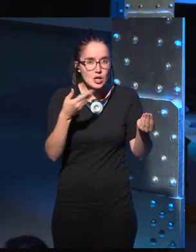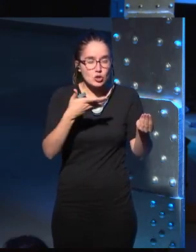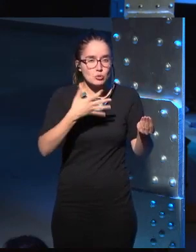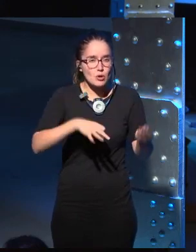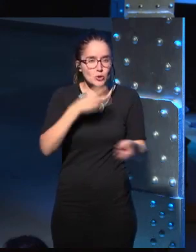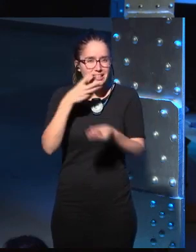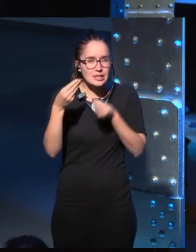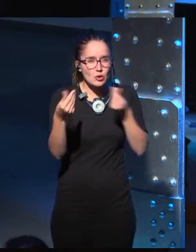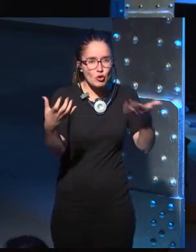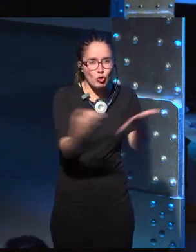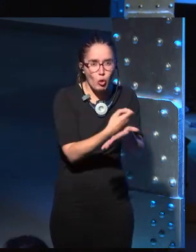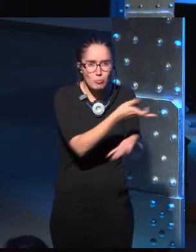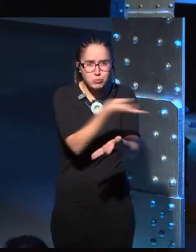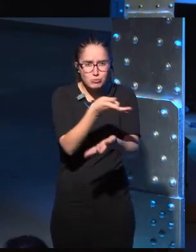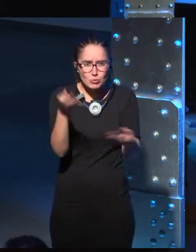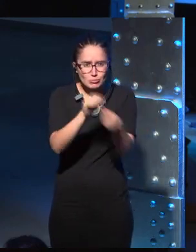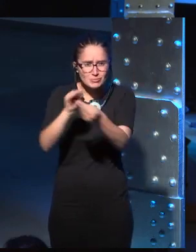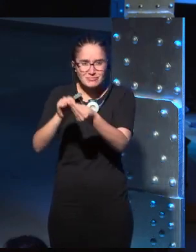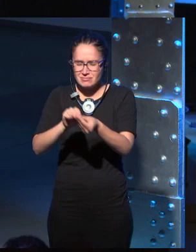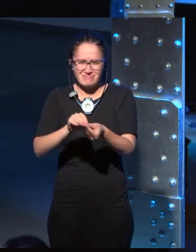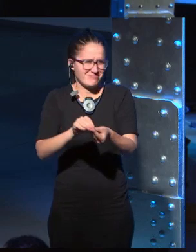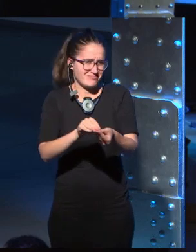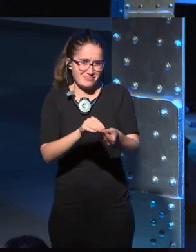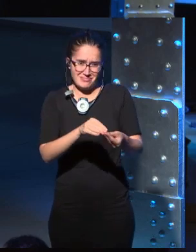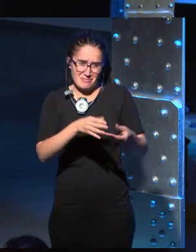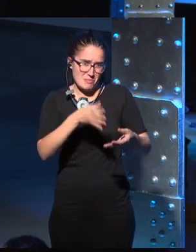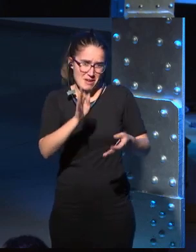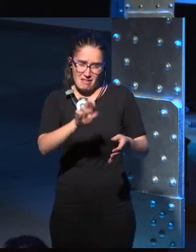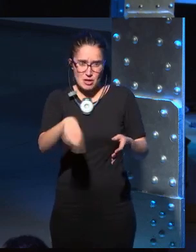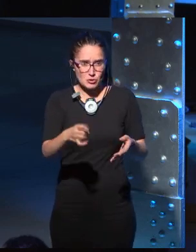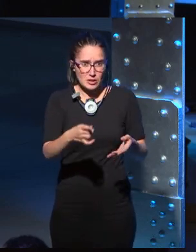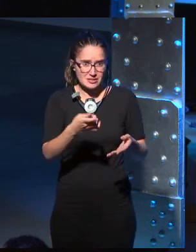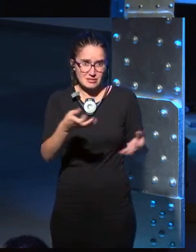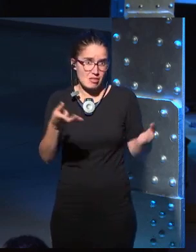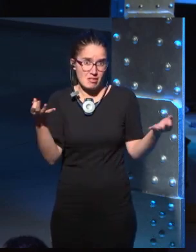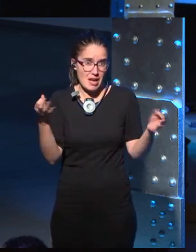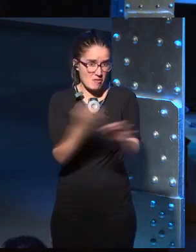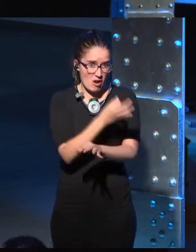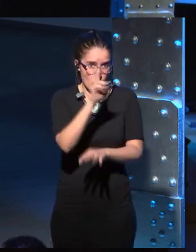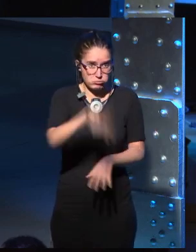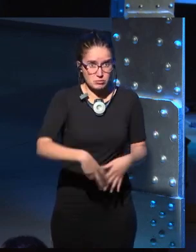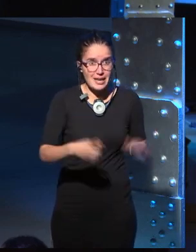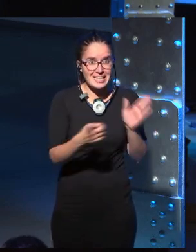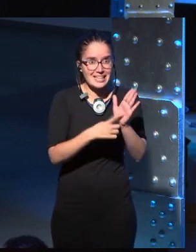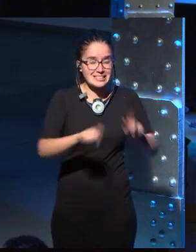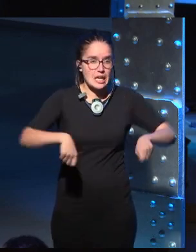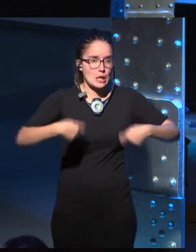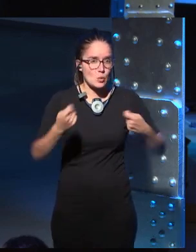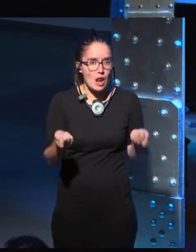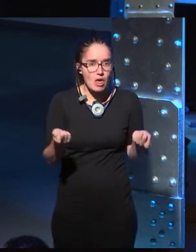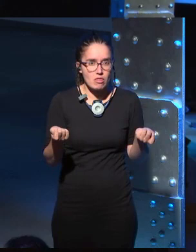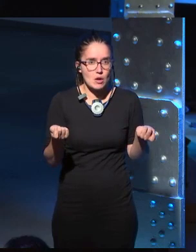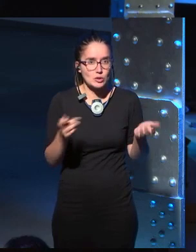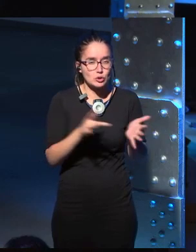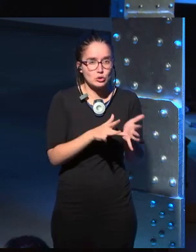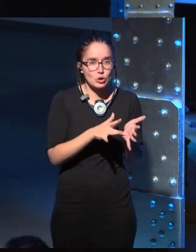of everything. It would be pretentious, and actually it would be wrong. The laws of nature, when you go away from